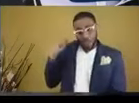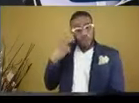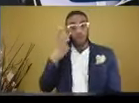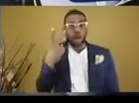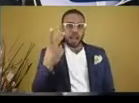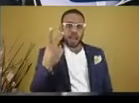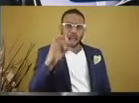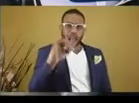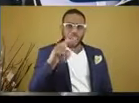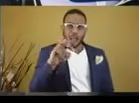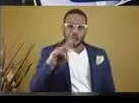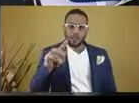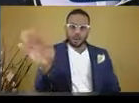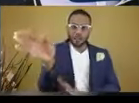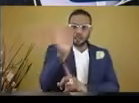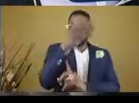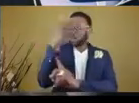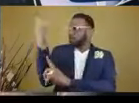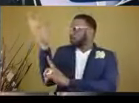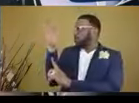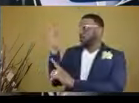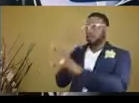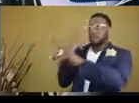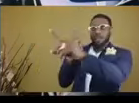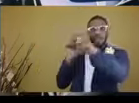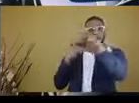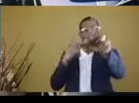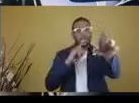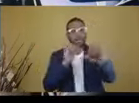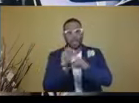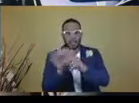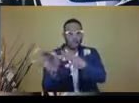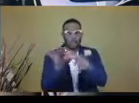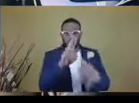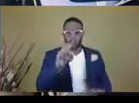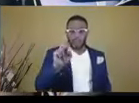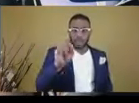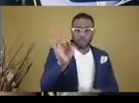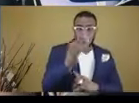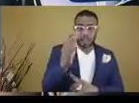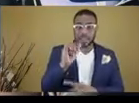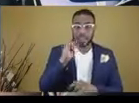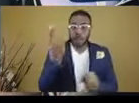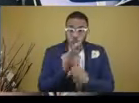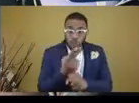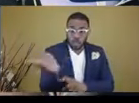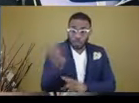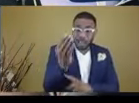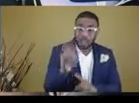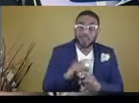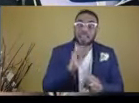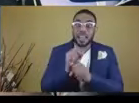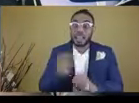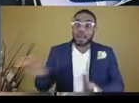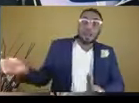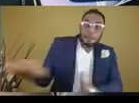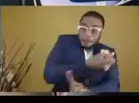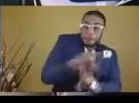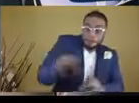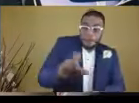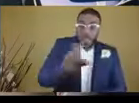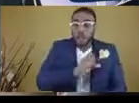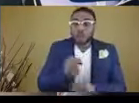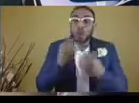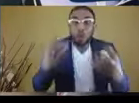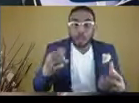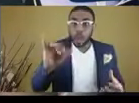Confederate flag flying through, and we saw where the actual United States flag, that they used the flag to actually beat an officer so much so